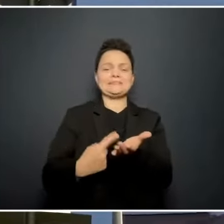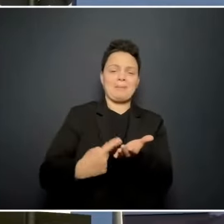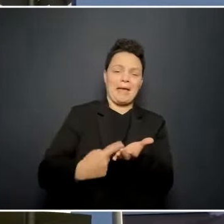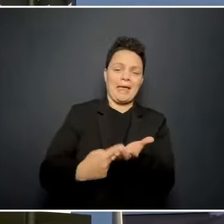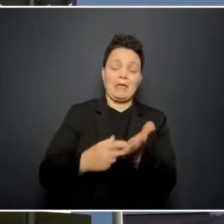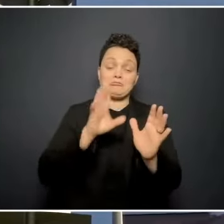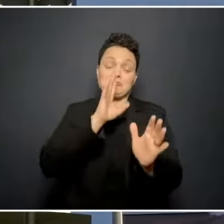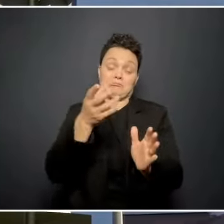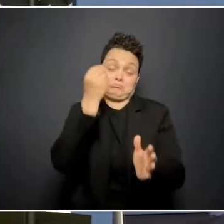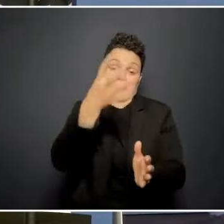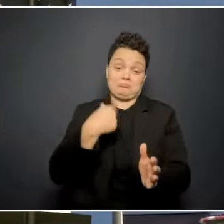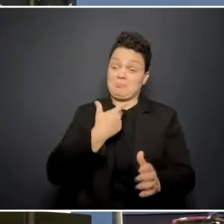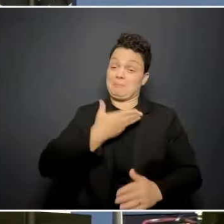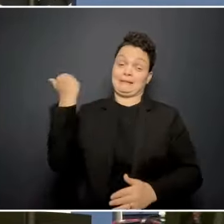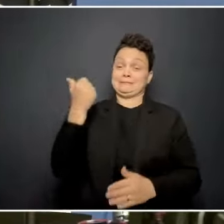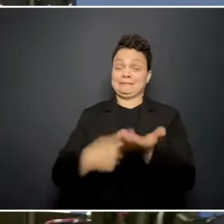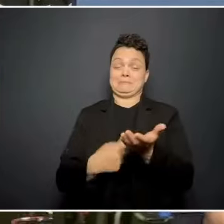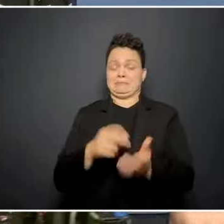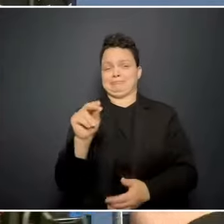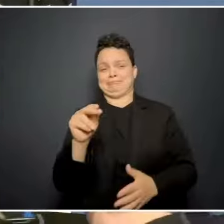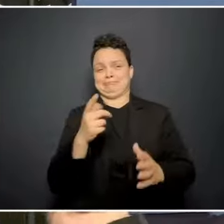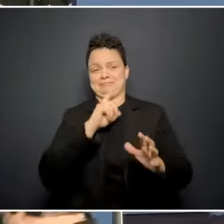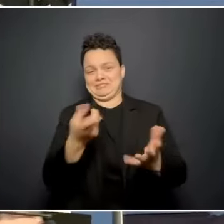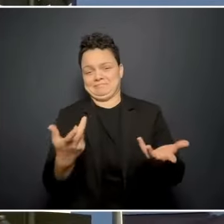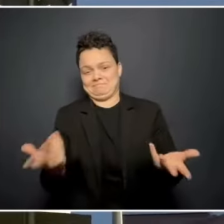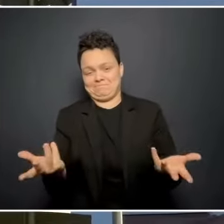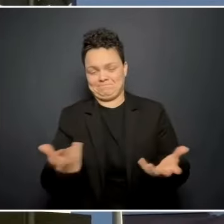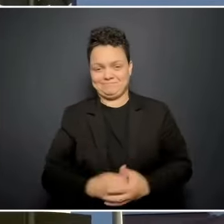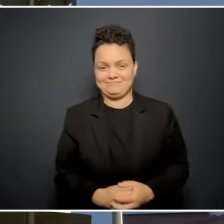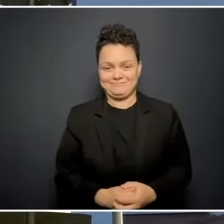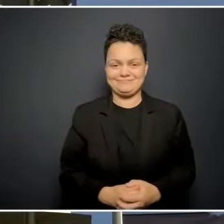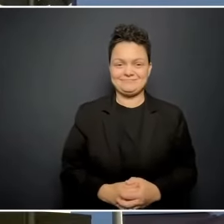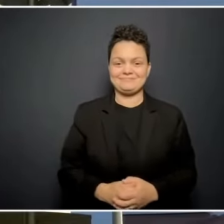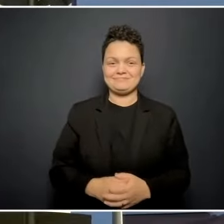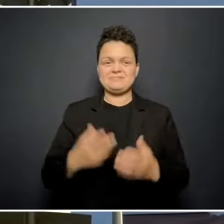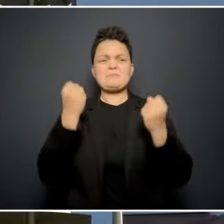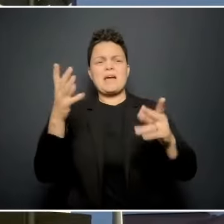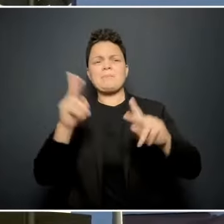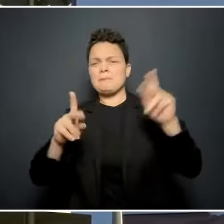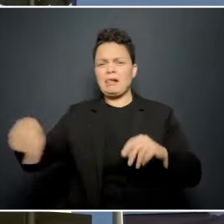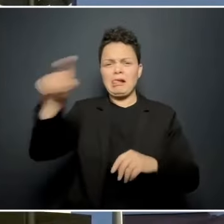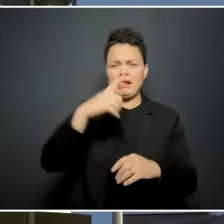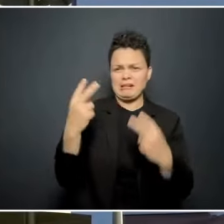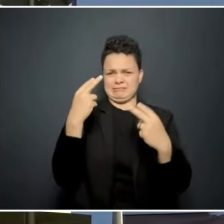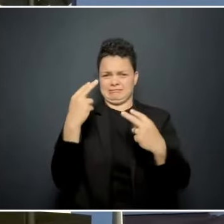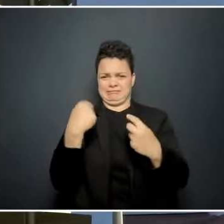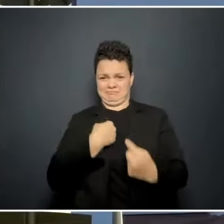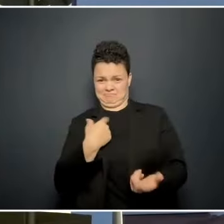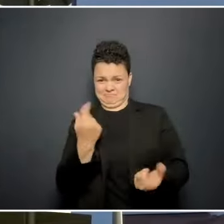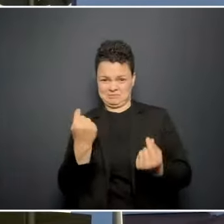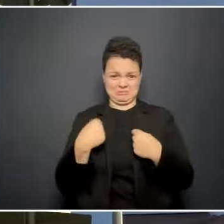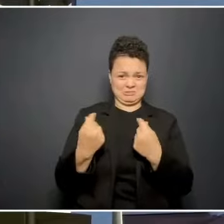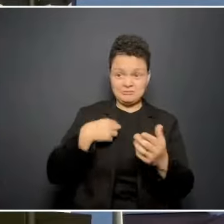Joe. But ever since then, there's been a lot of speculation. What's Joe going to do? Is he going to stay in the